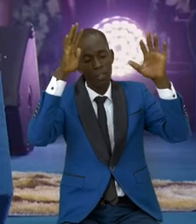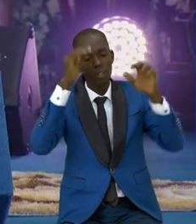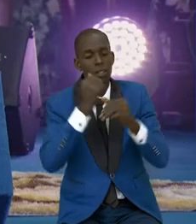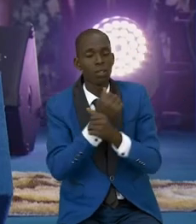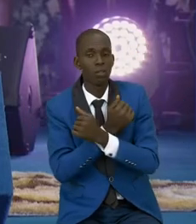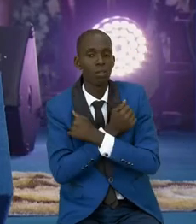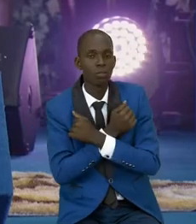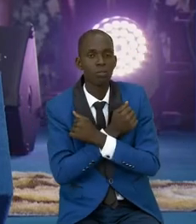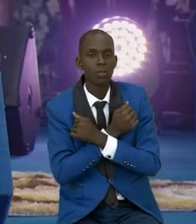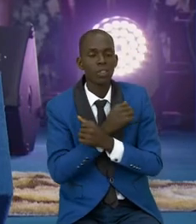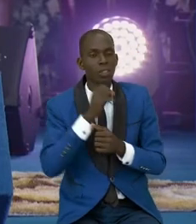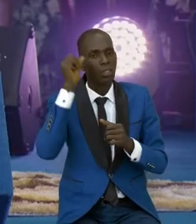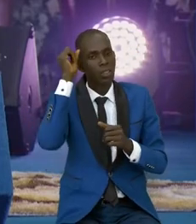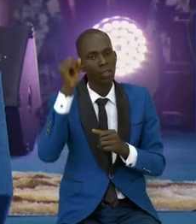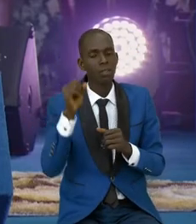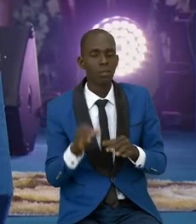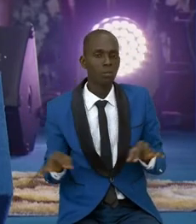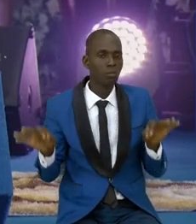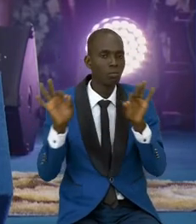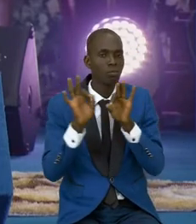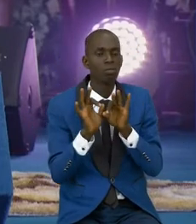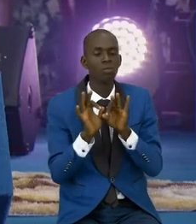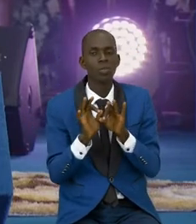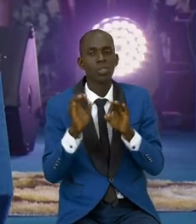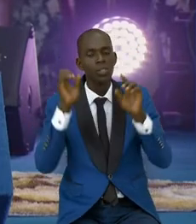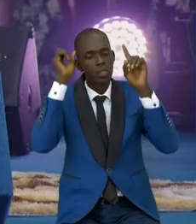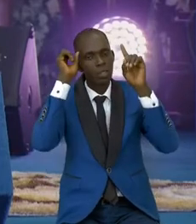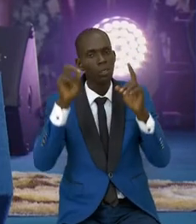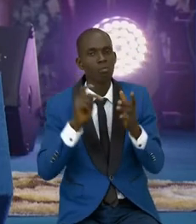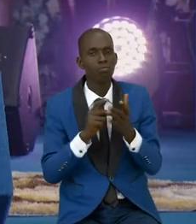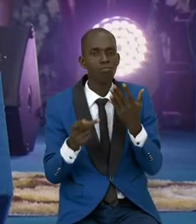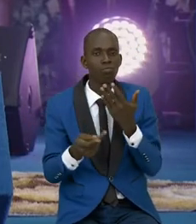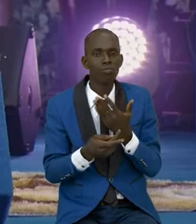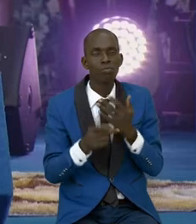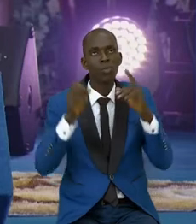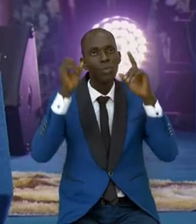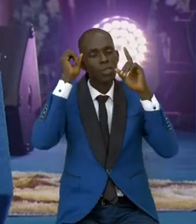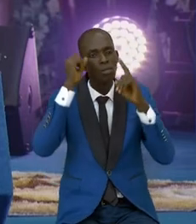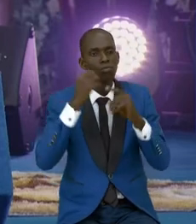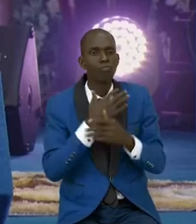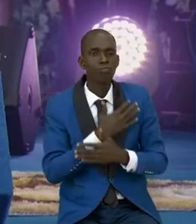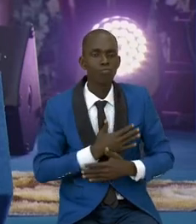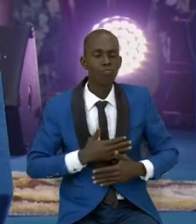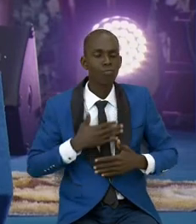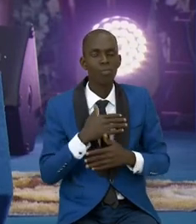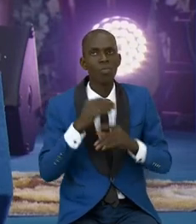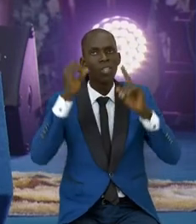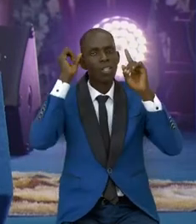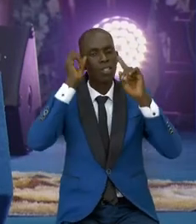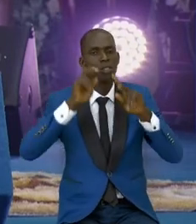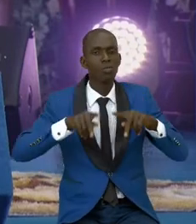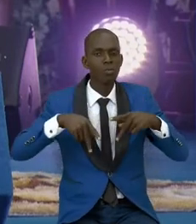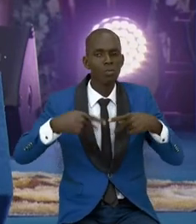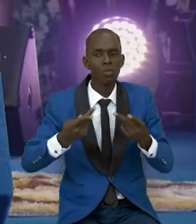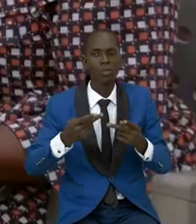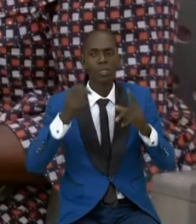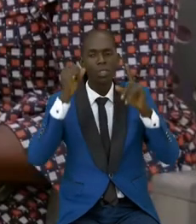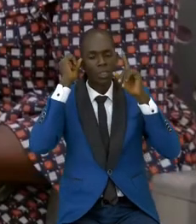priority, his program, his pleasure, his provision, his